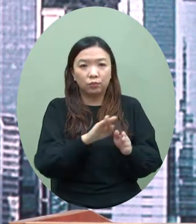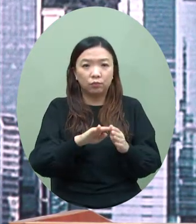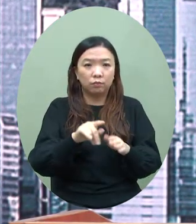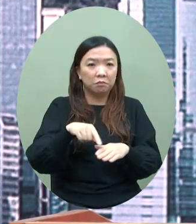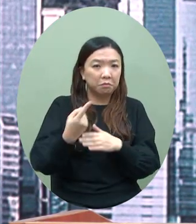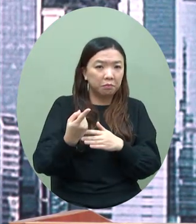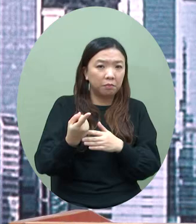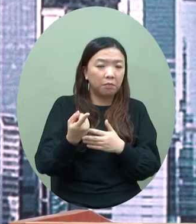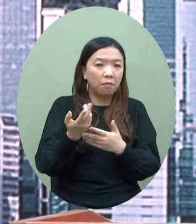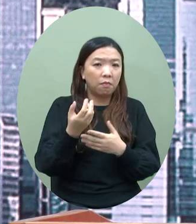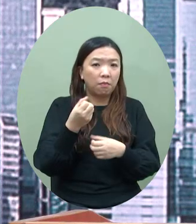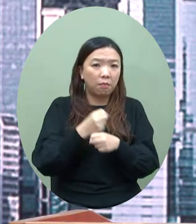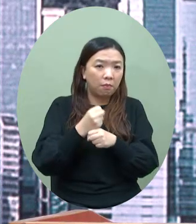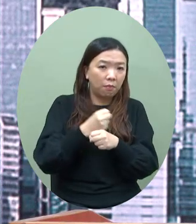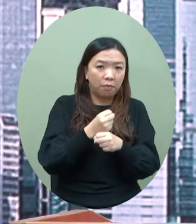the others are basically